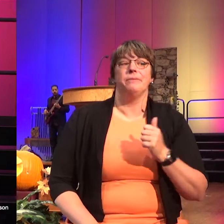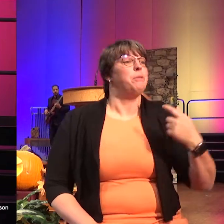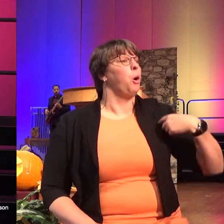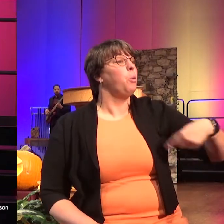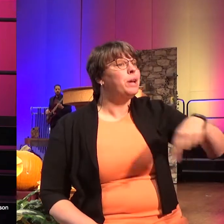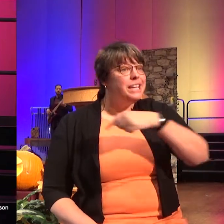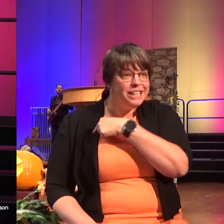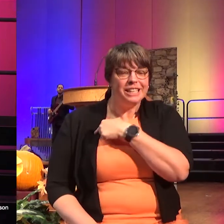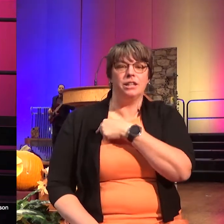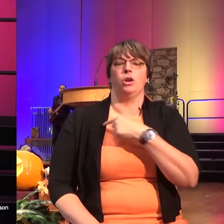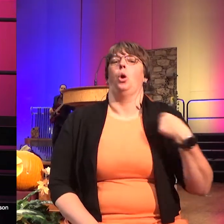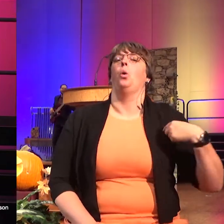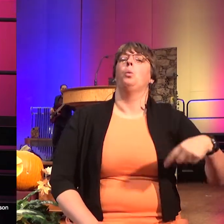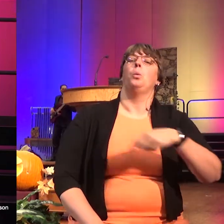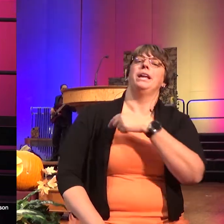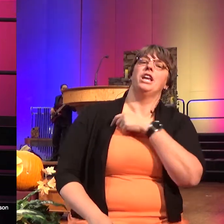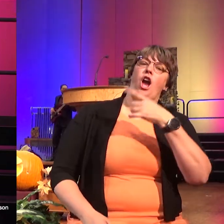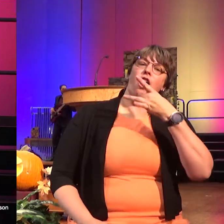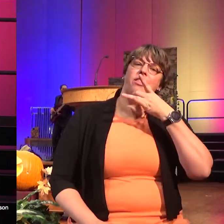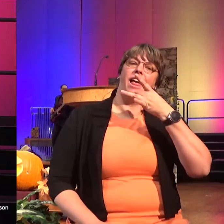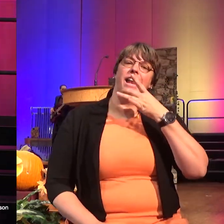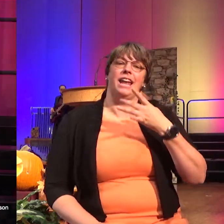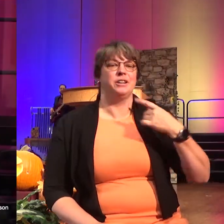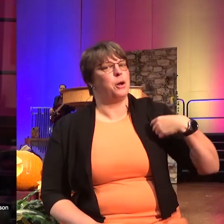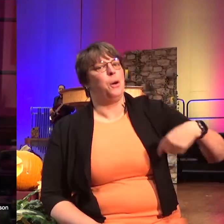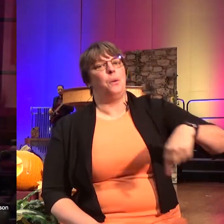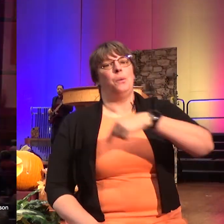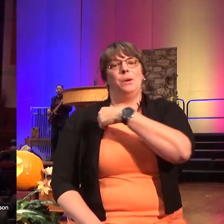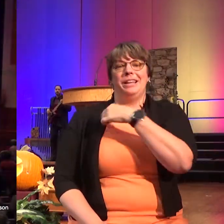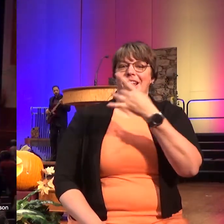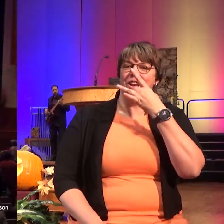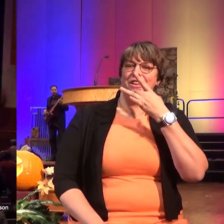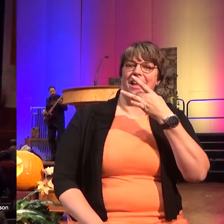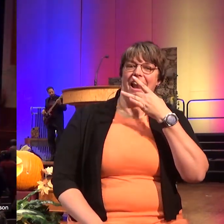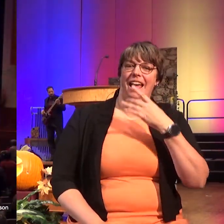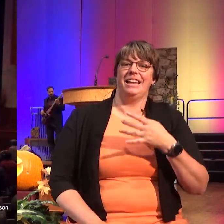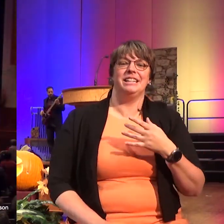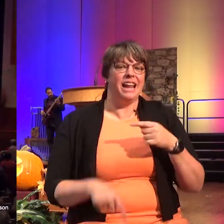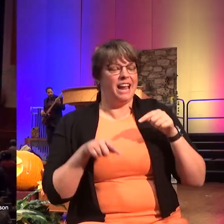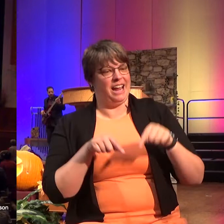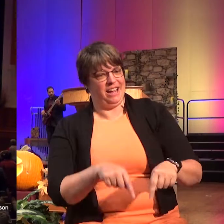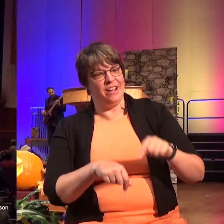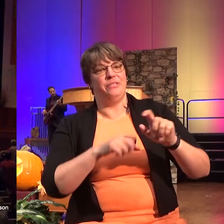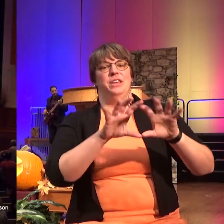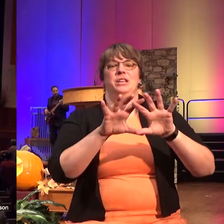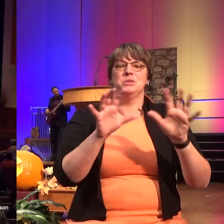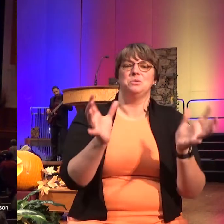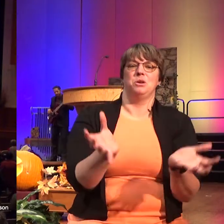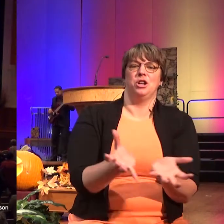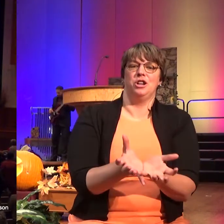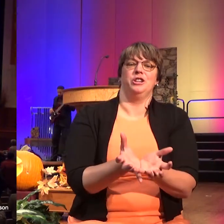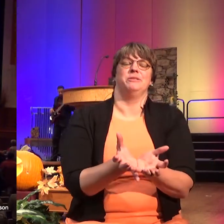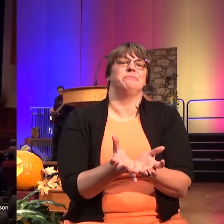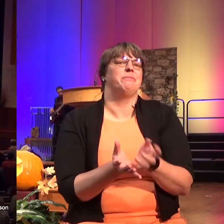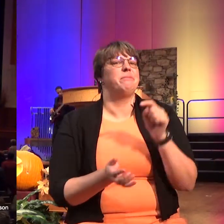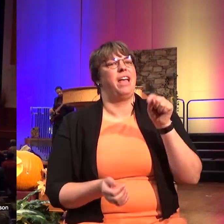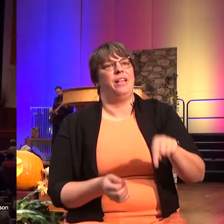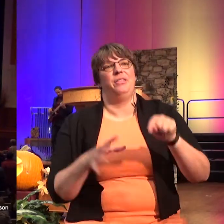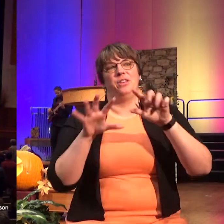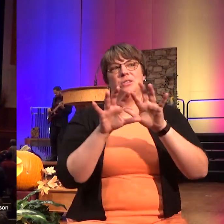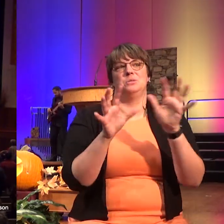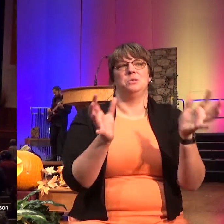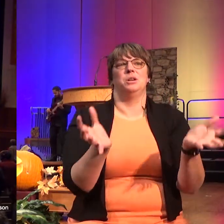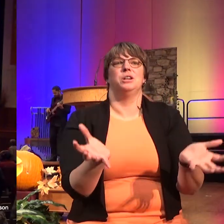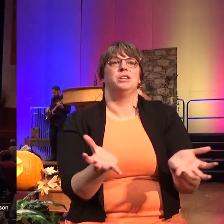We are the light. We are the light. In this world, in this